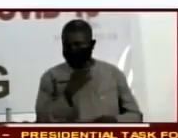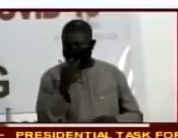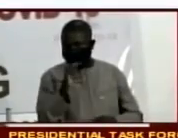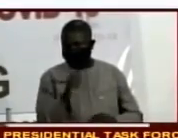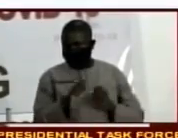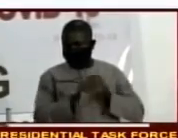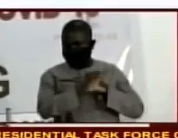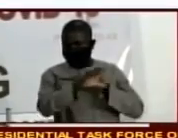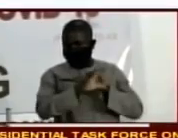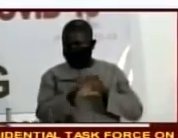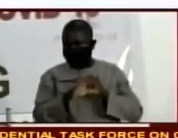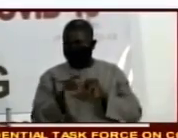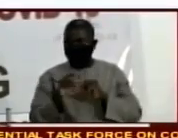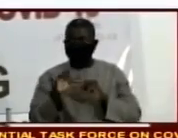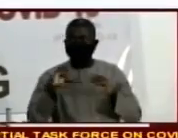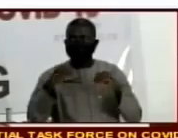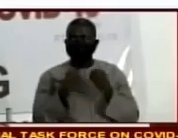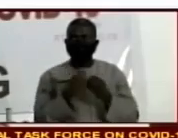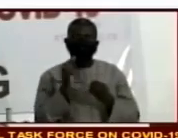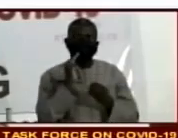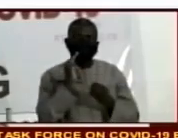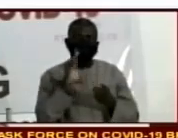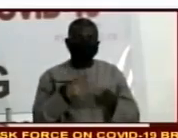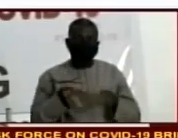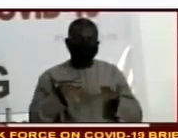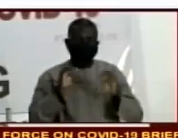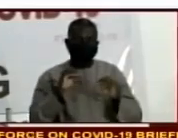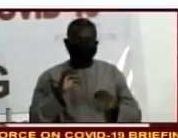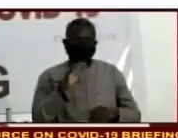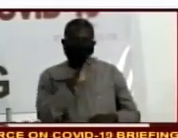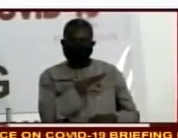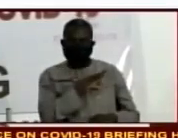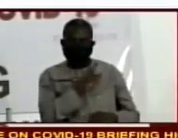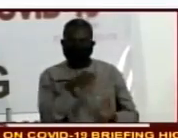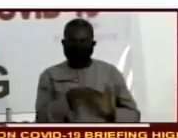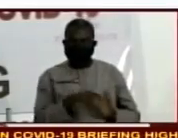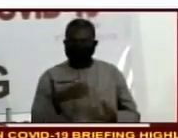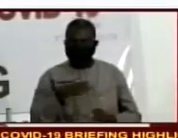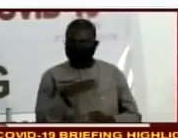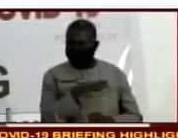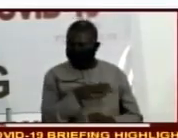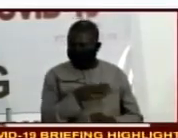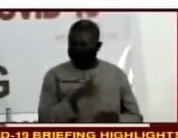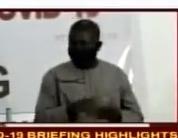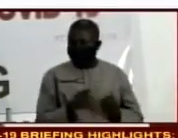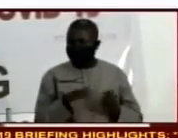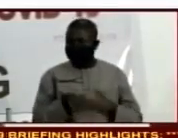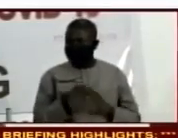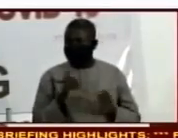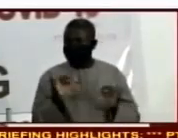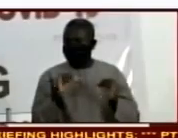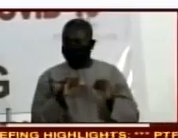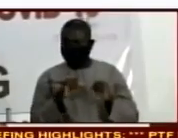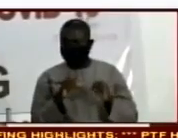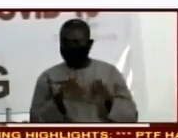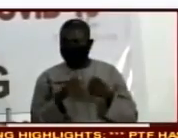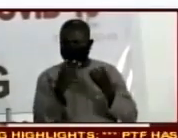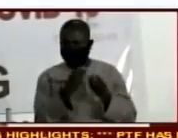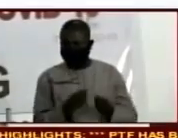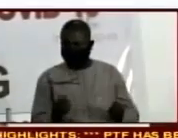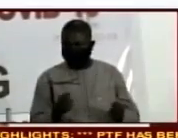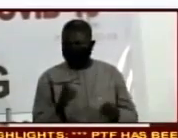Organization of Nigeria to take advantage of this committee to come up with measures to mitigate the